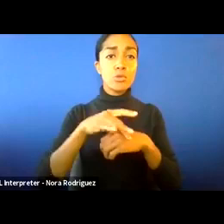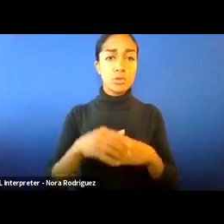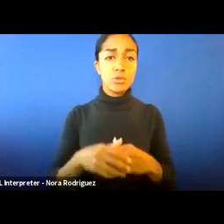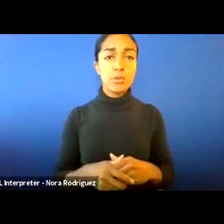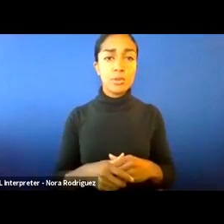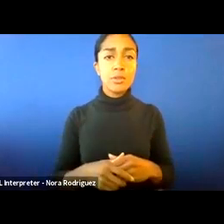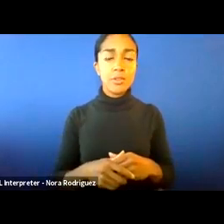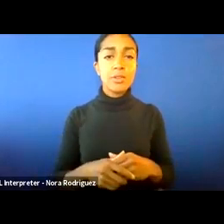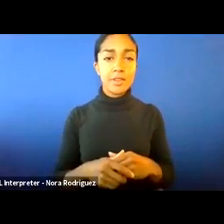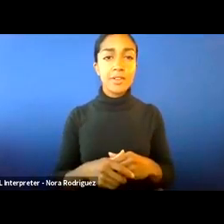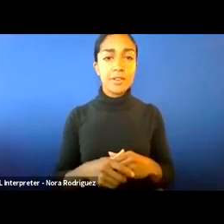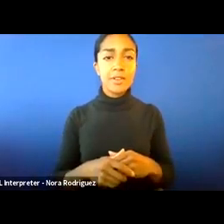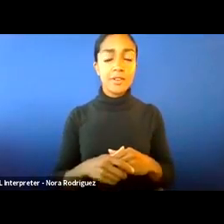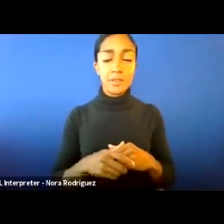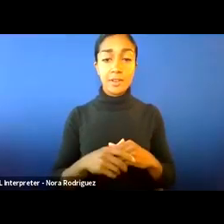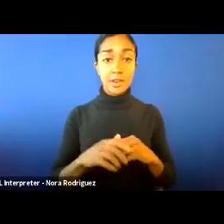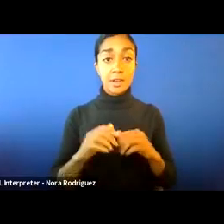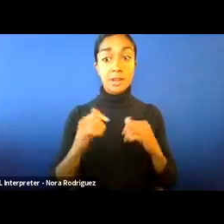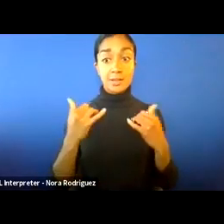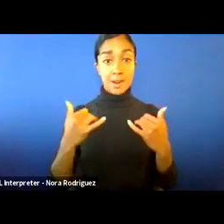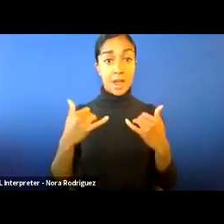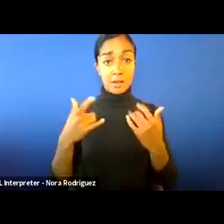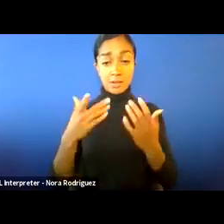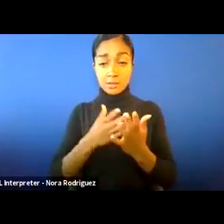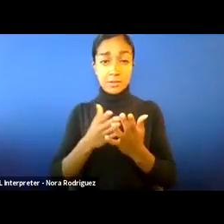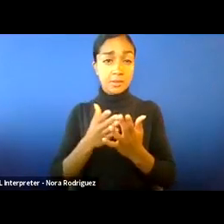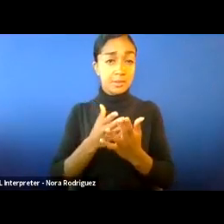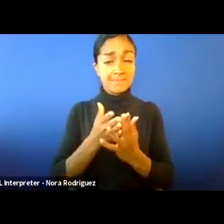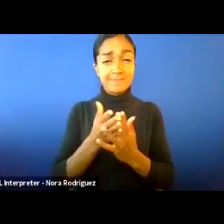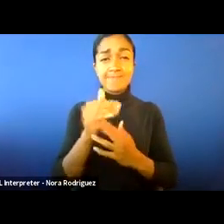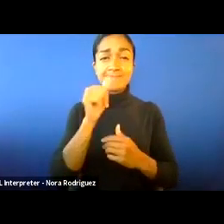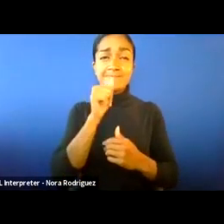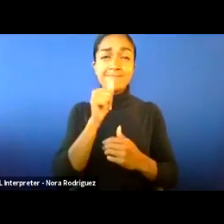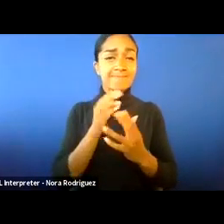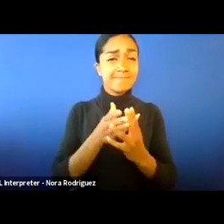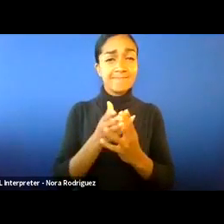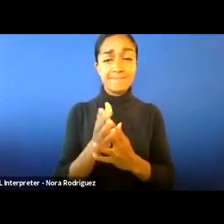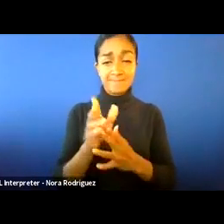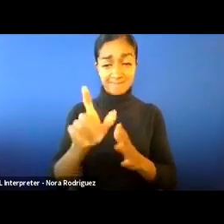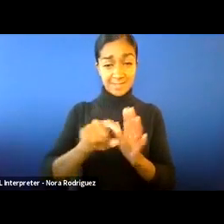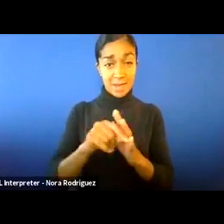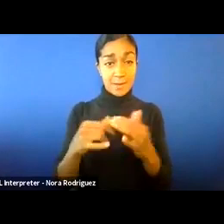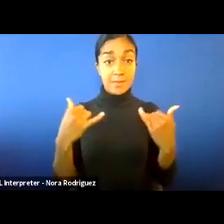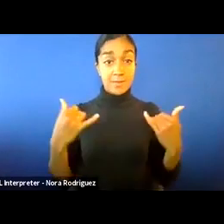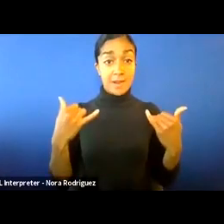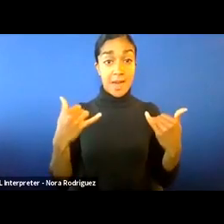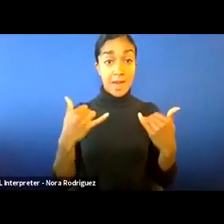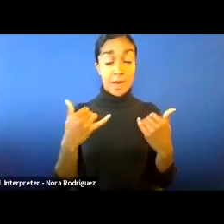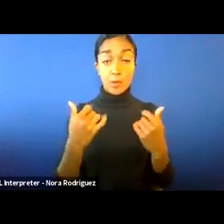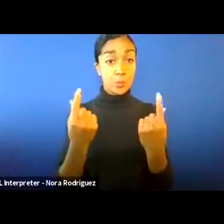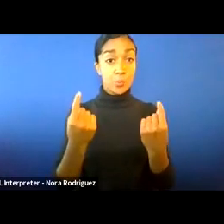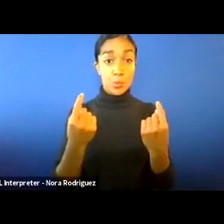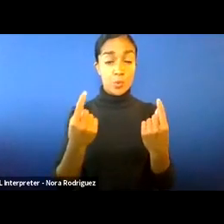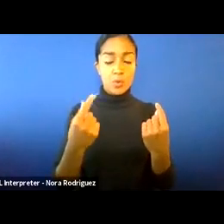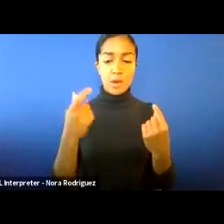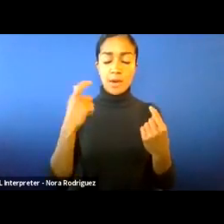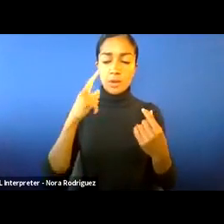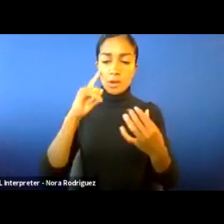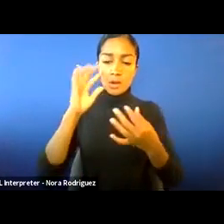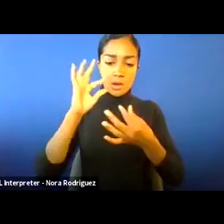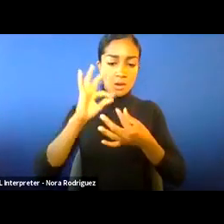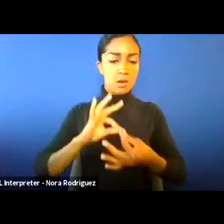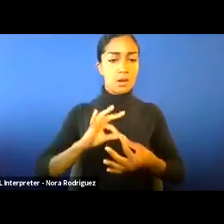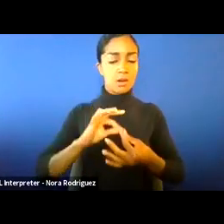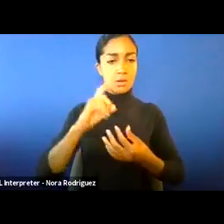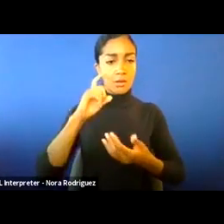the only way through this difficult time is by remembering our rightful place of